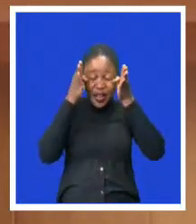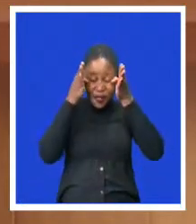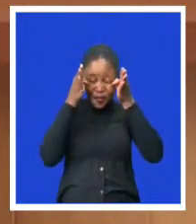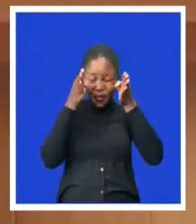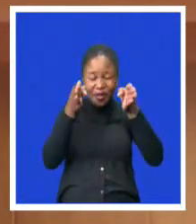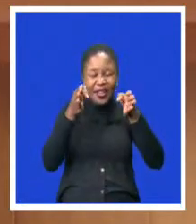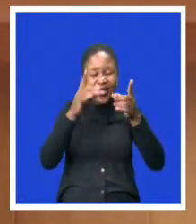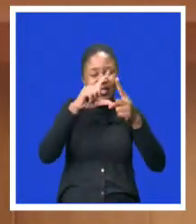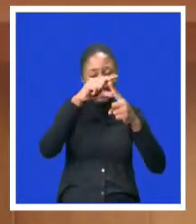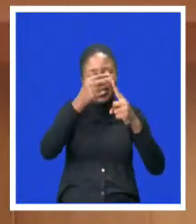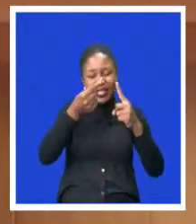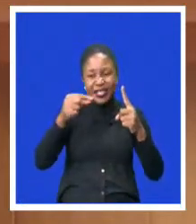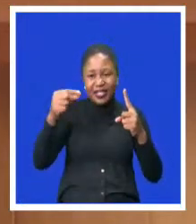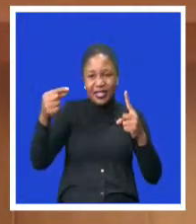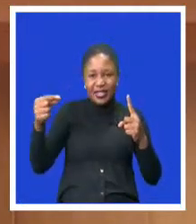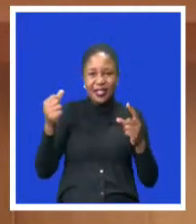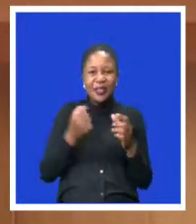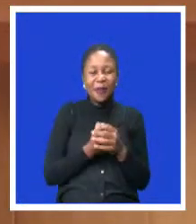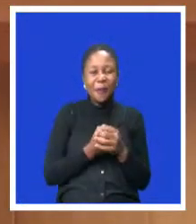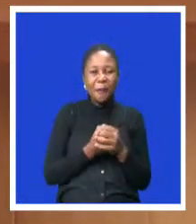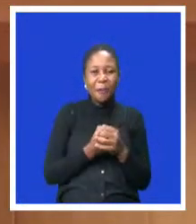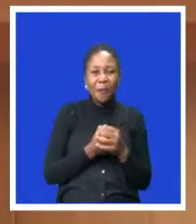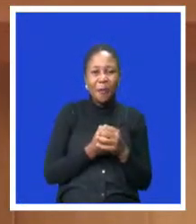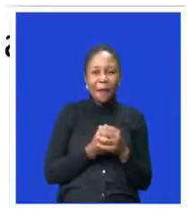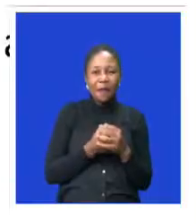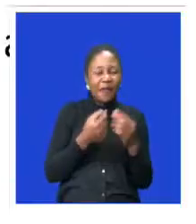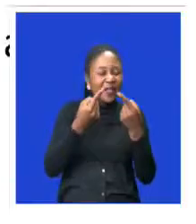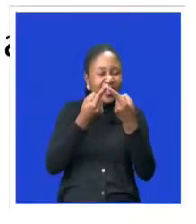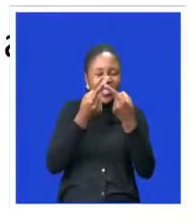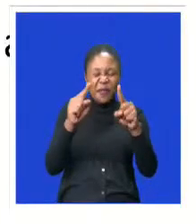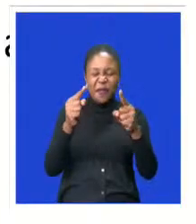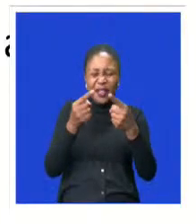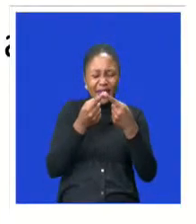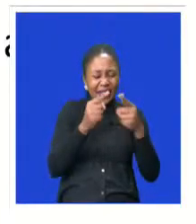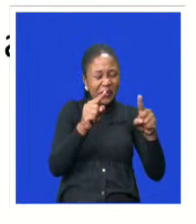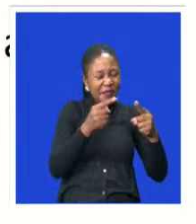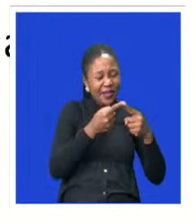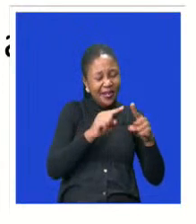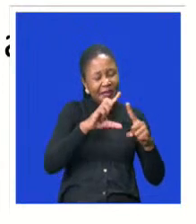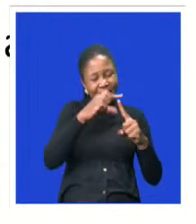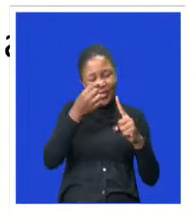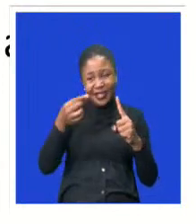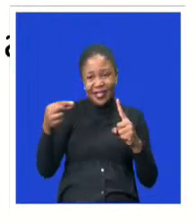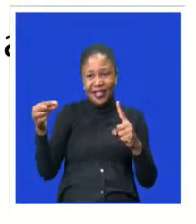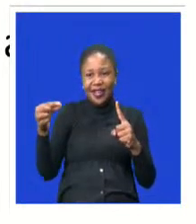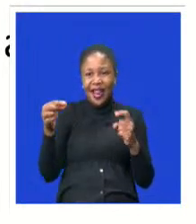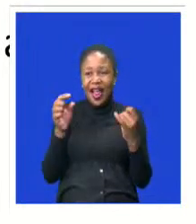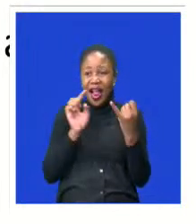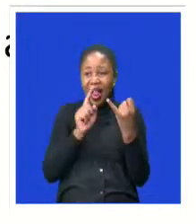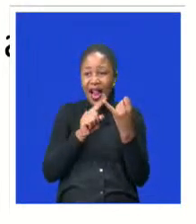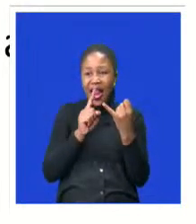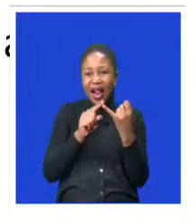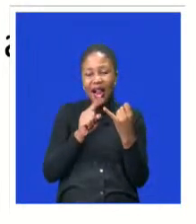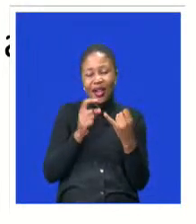sentences. Firstly, we have the simple sentence. A simple sentence has a subject